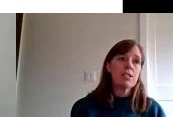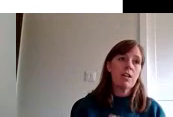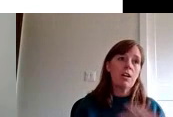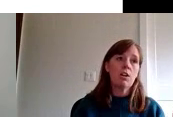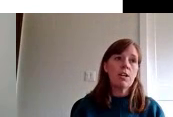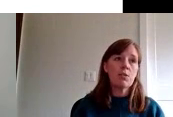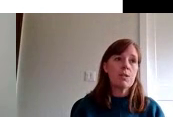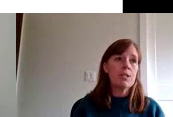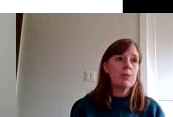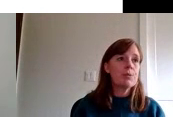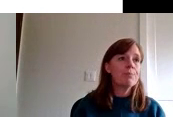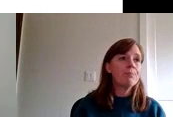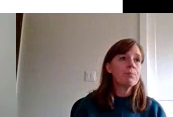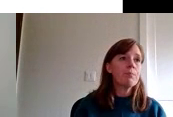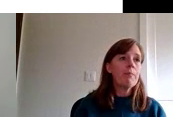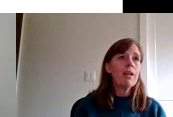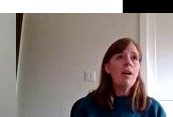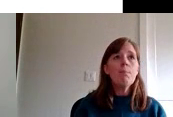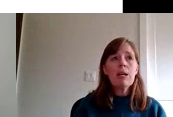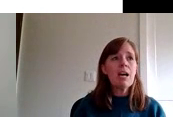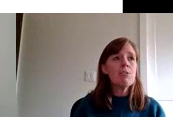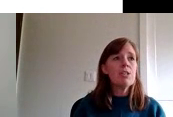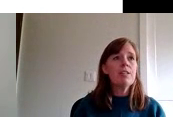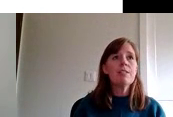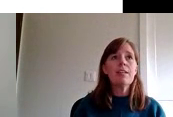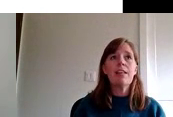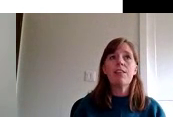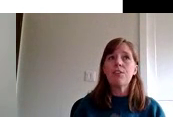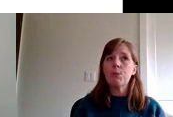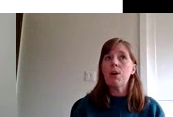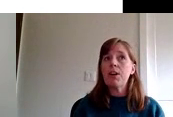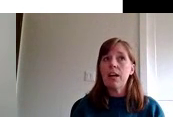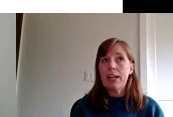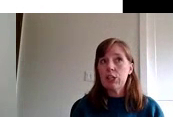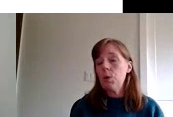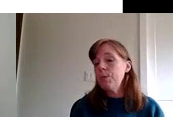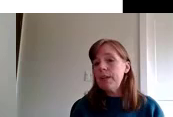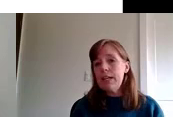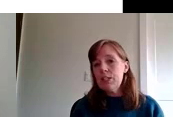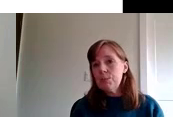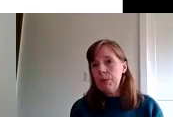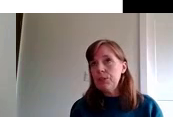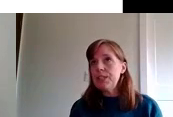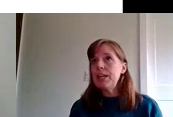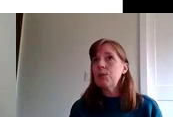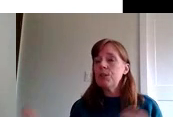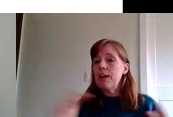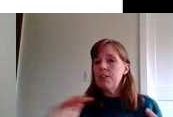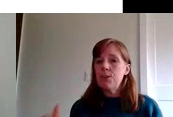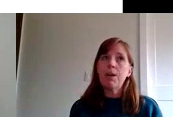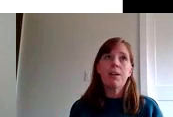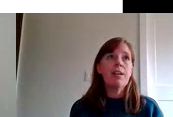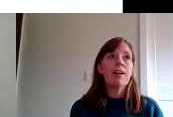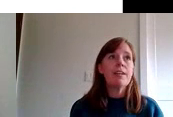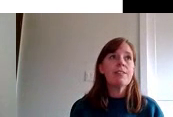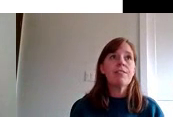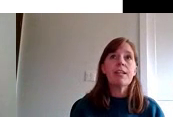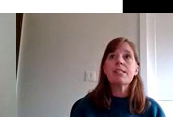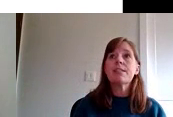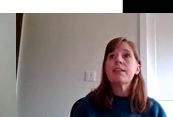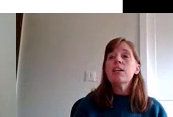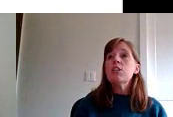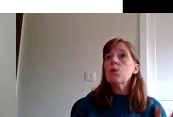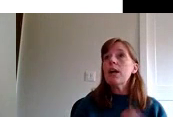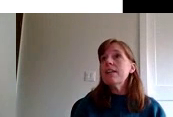use across Windows. Mouse options and third-party eye control is built in here when you have a third-party